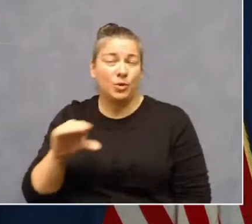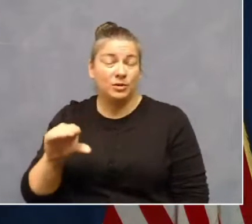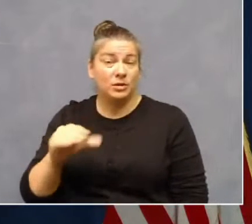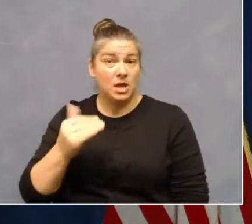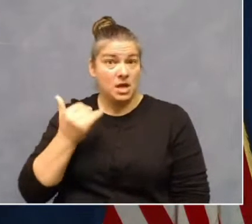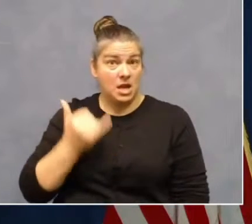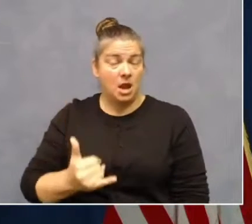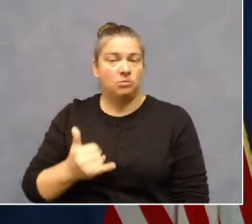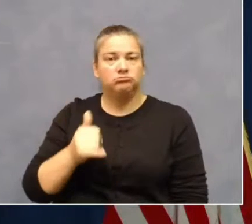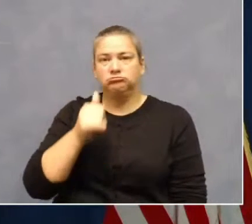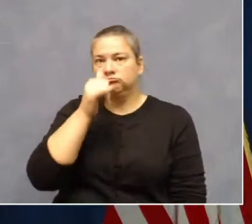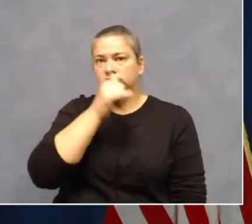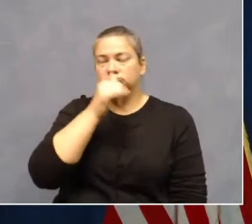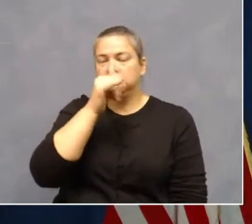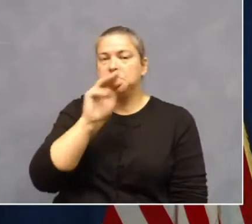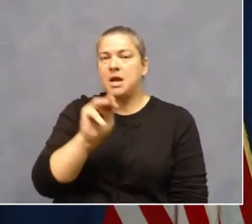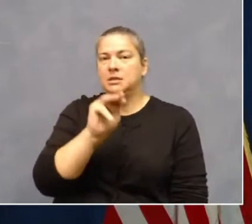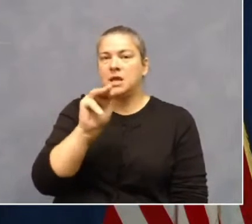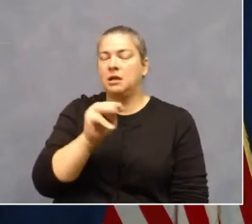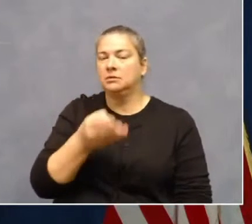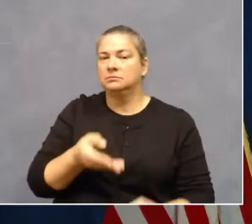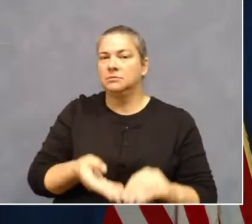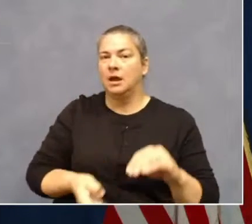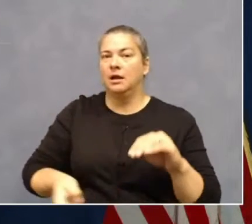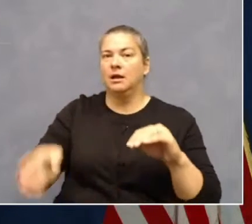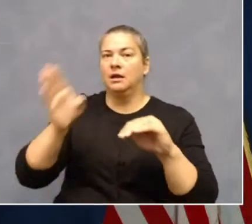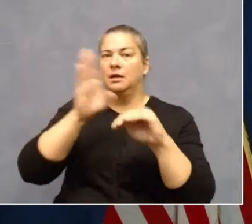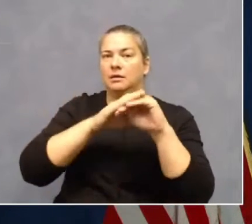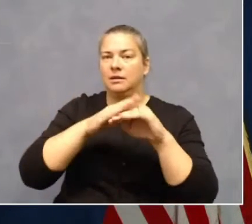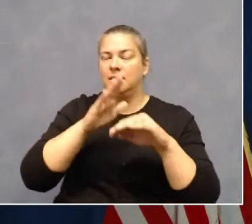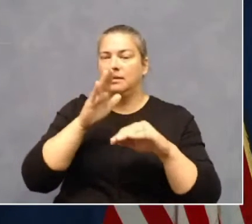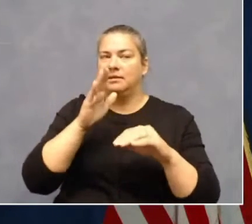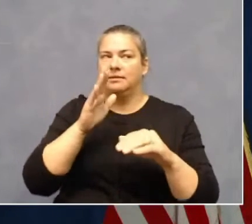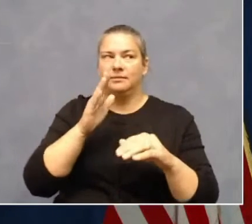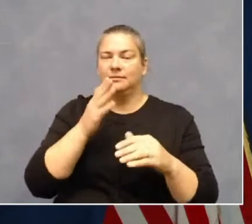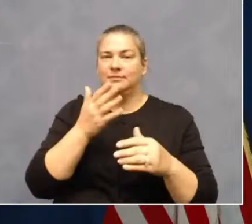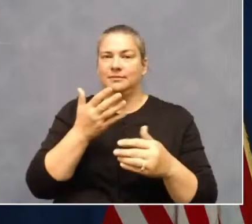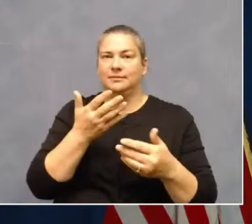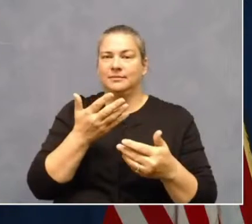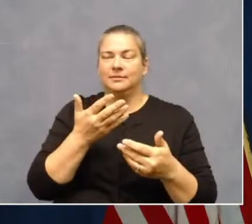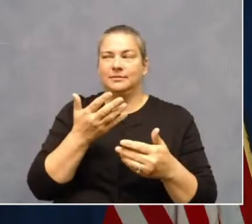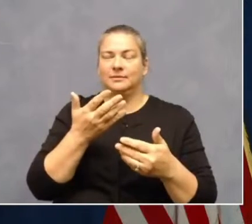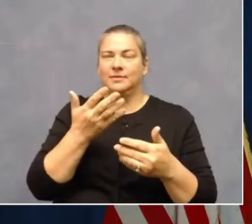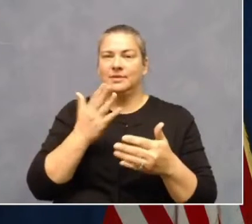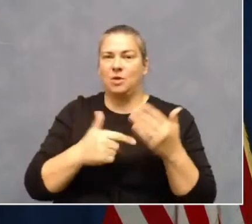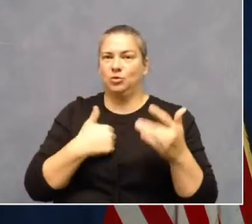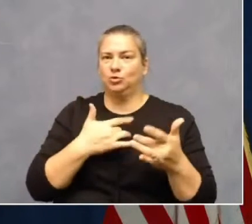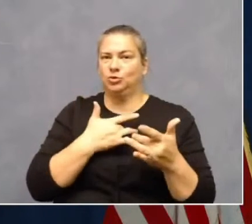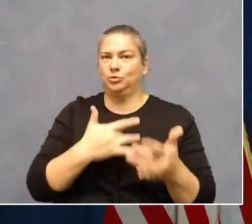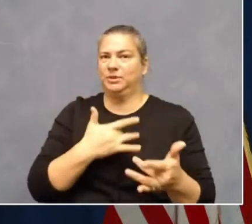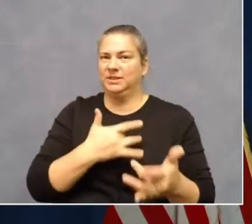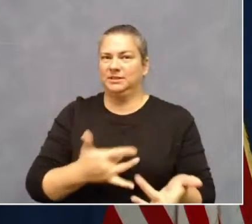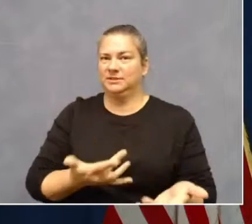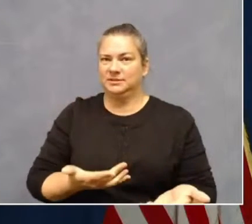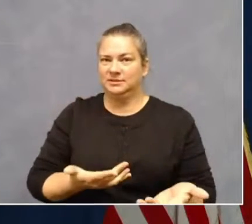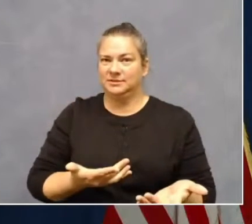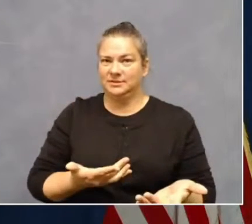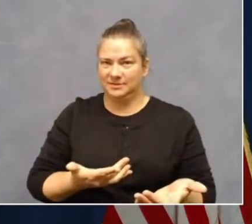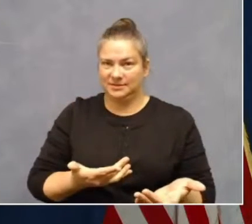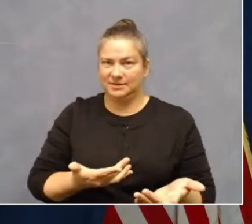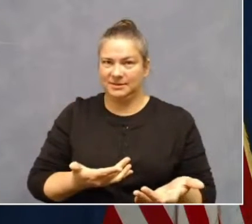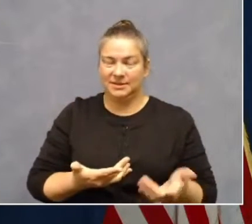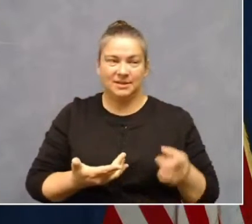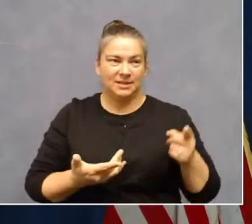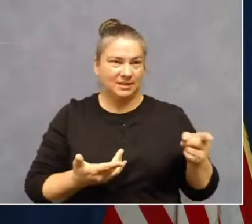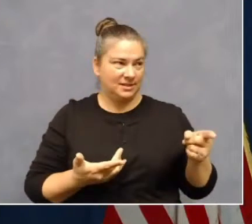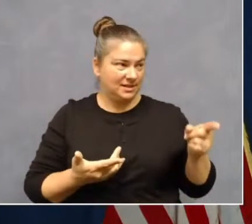Monday than we usually report, and I believe it's significantly higher than the second largest Monday that we've